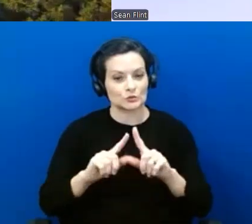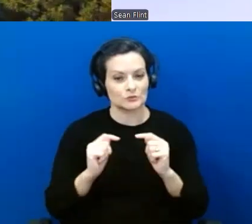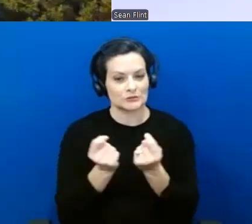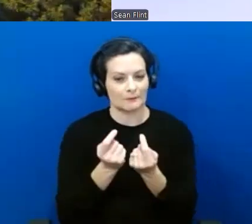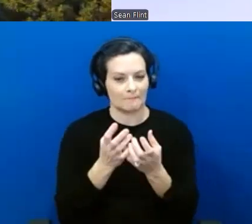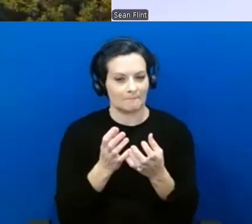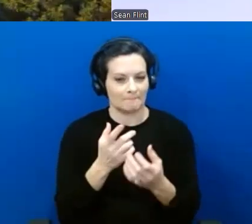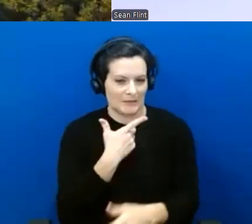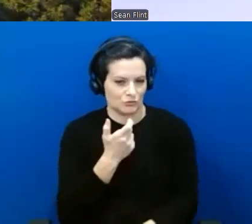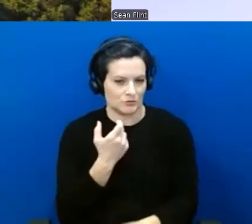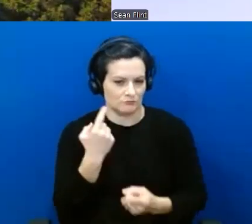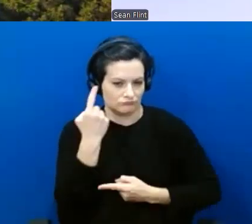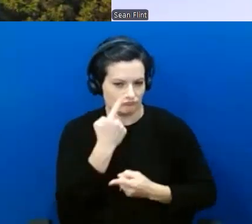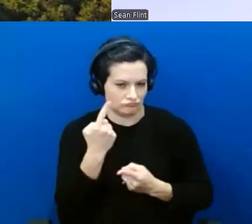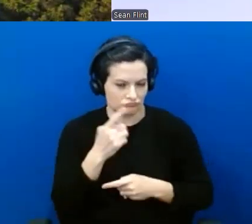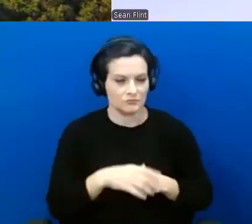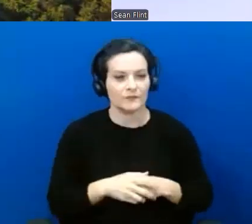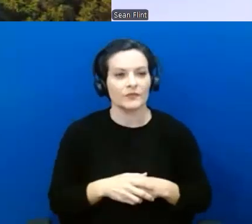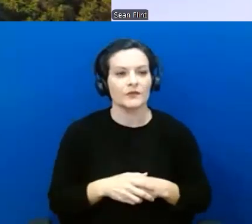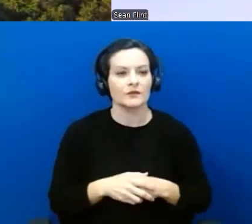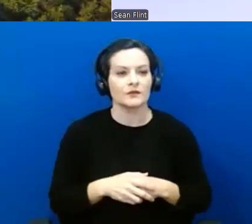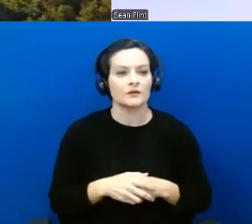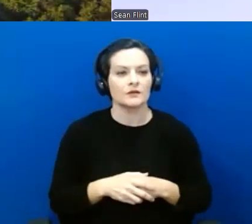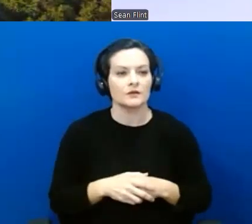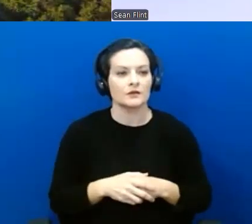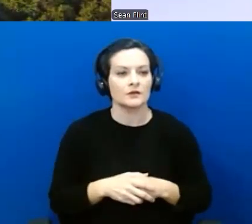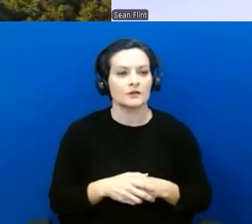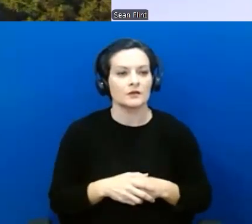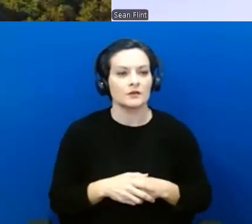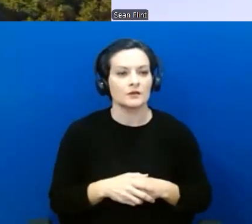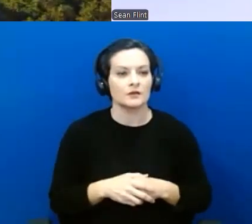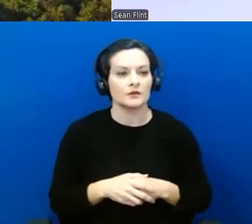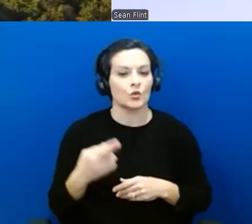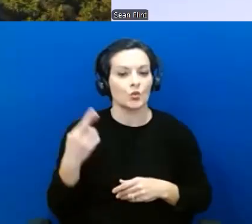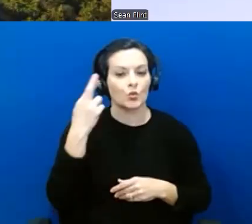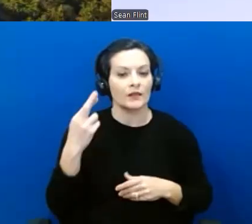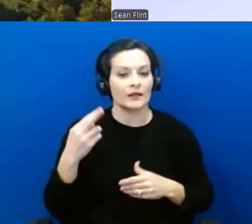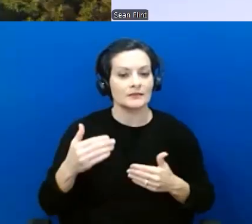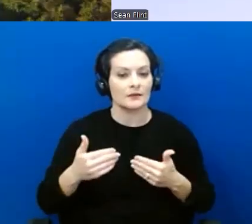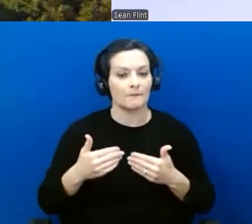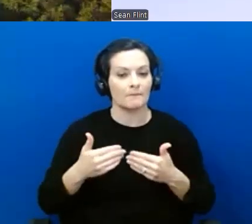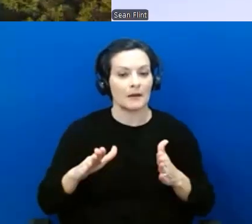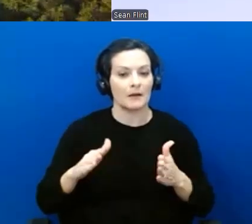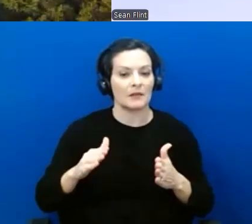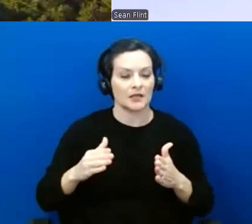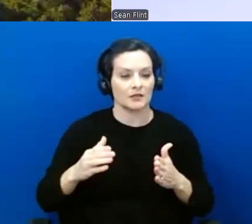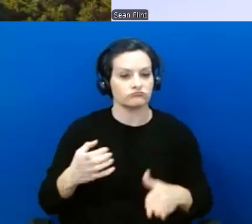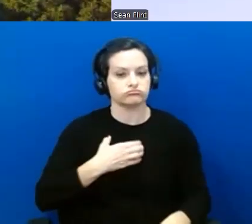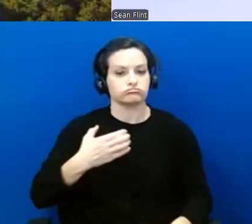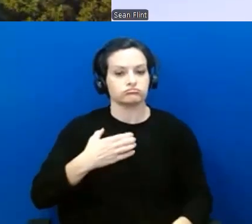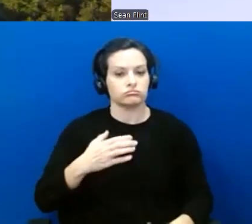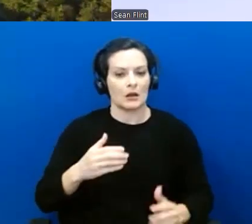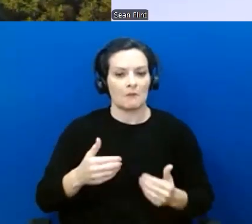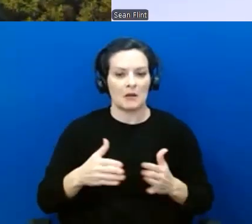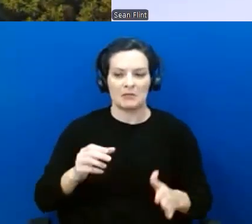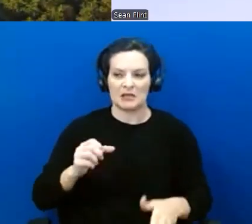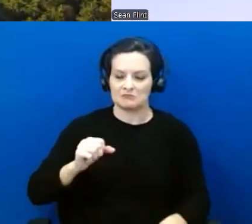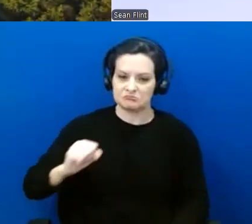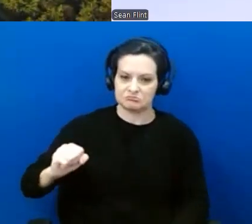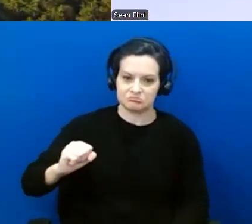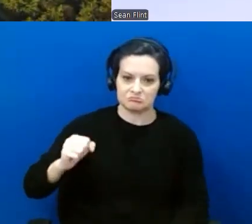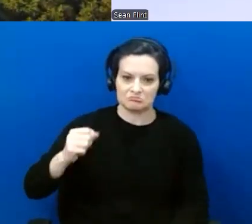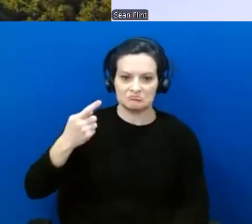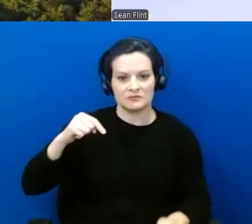that we're really realizing that public opposition to active forest management,